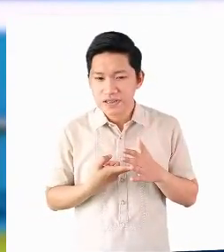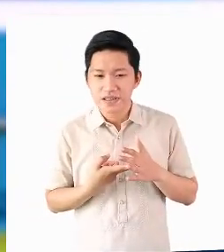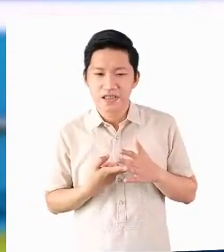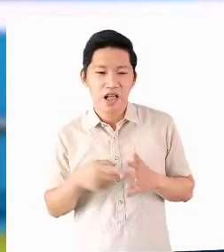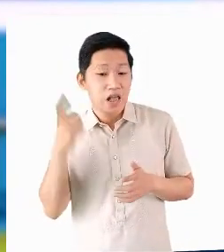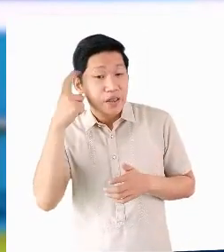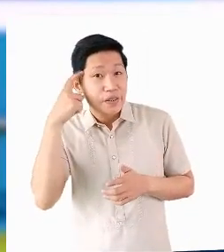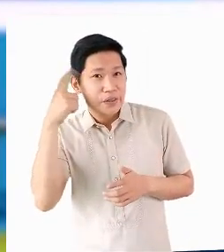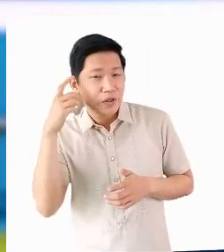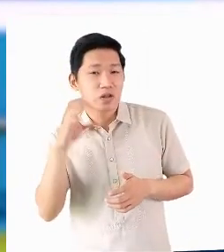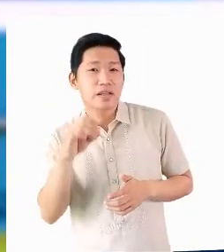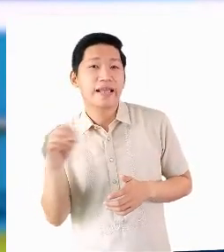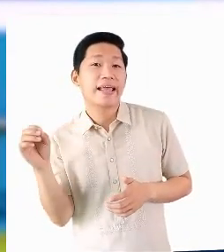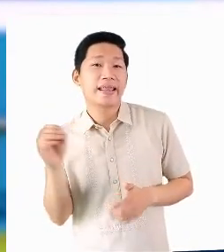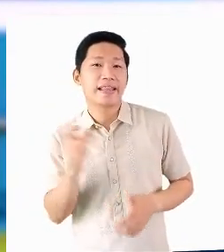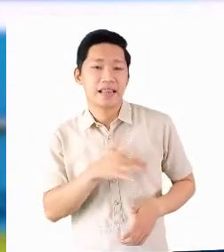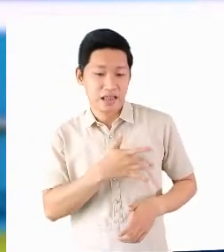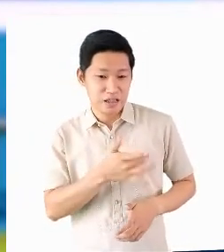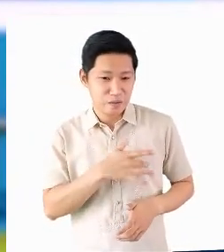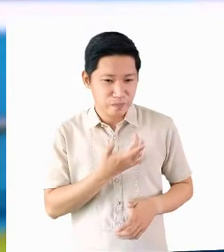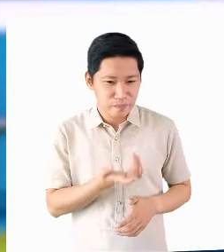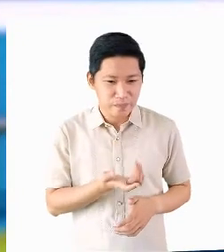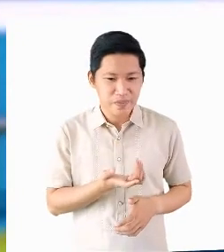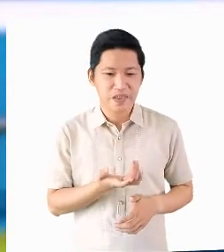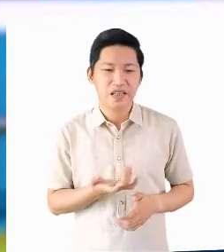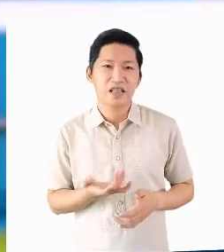feelings that interfere with meaning.